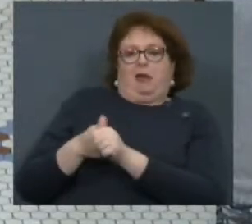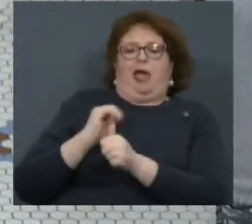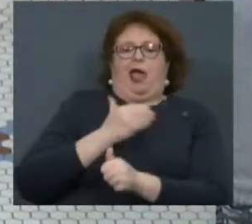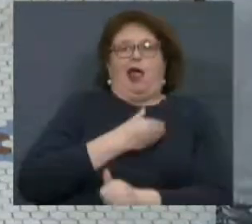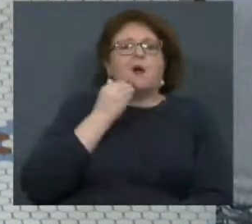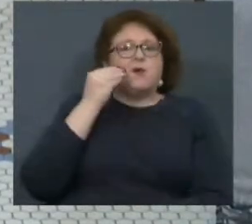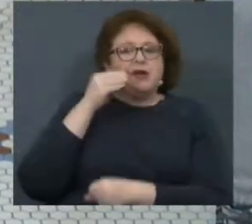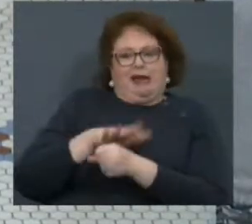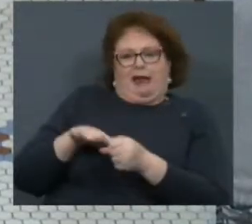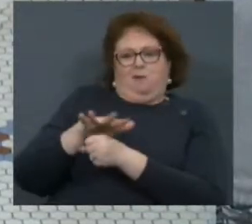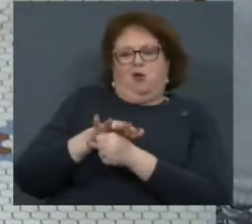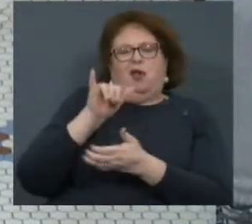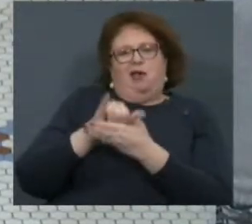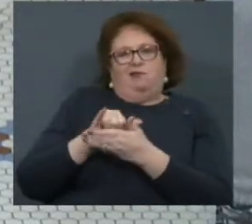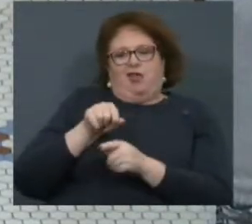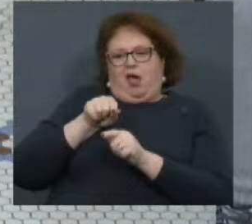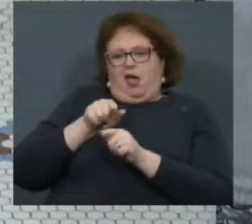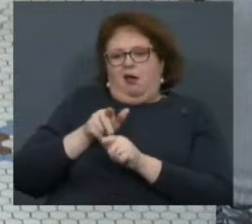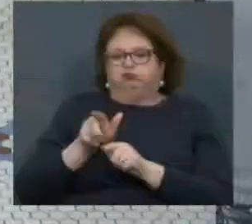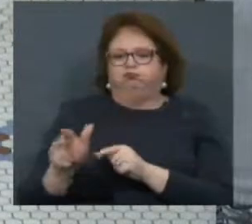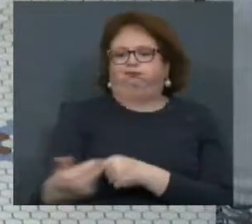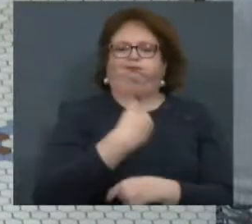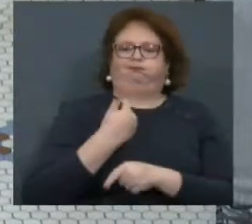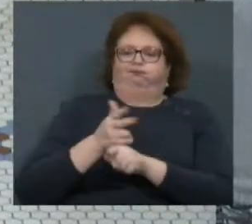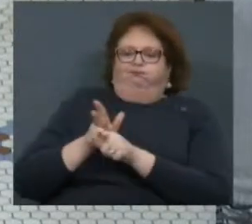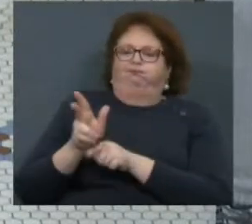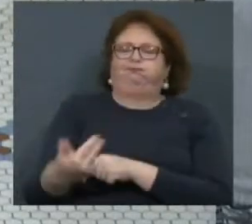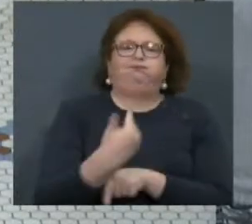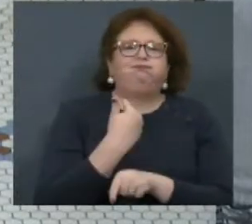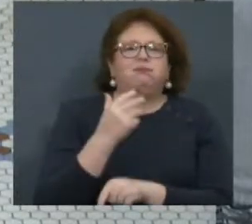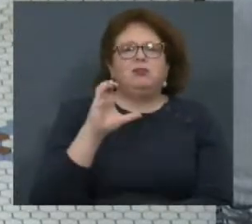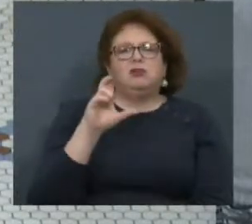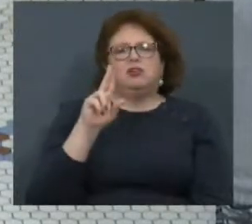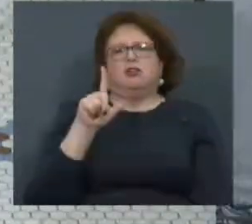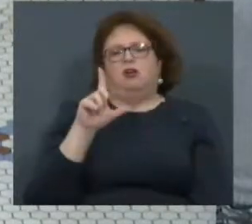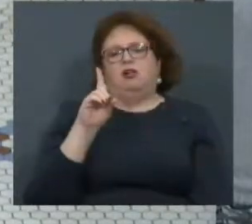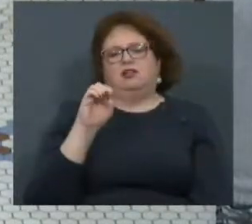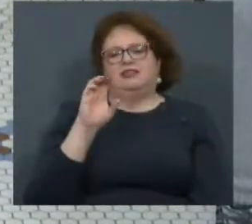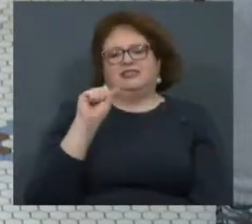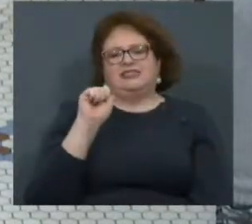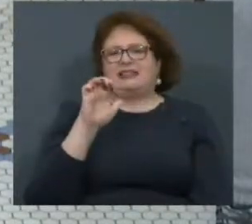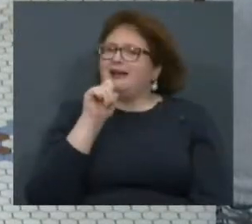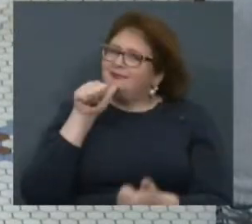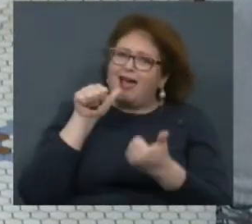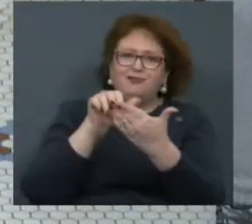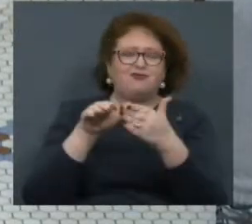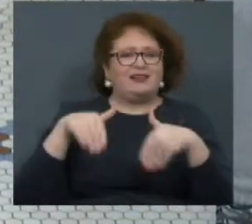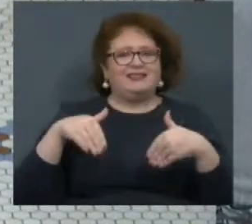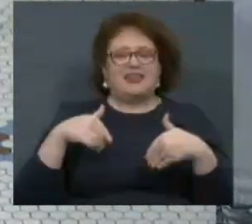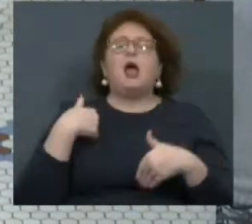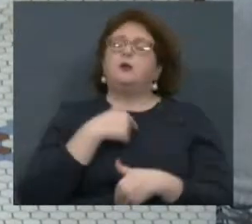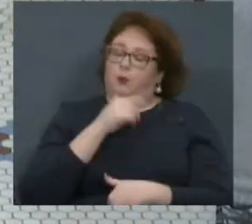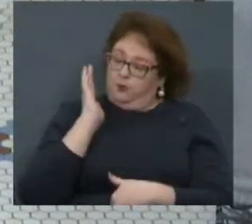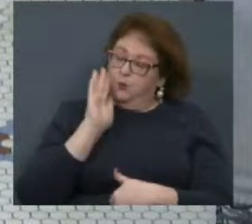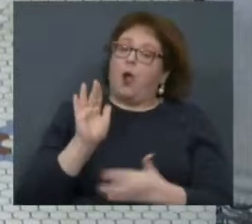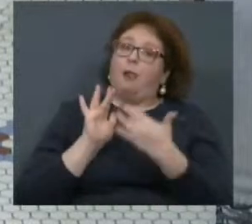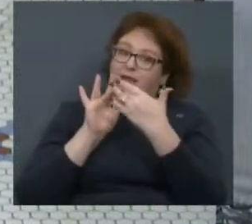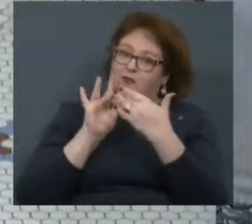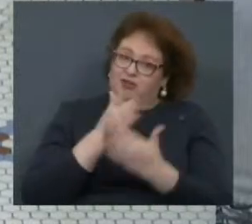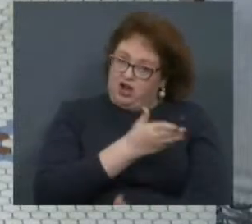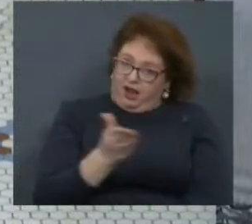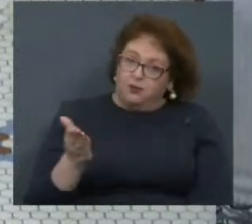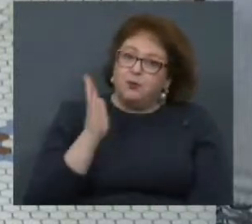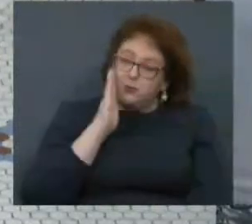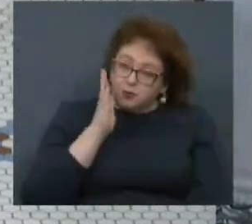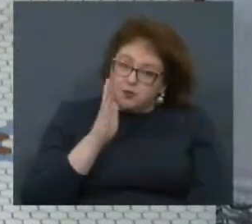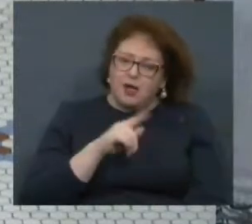which it will be soon addressed. We have been reaching out to some of y'all. But that is something that we had